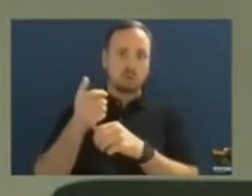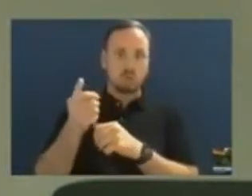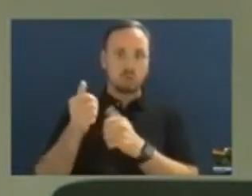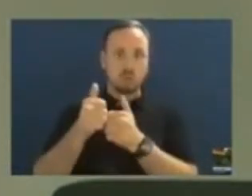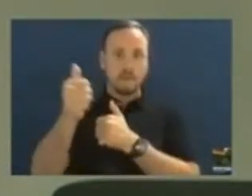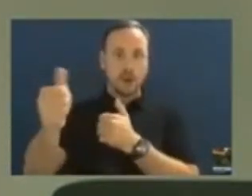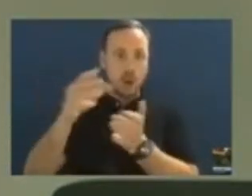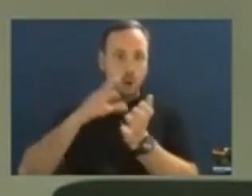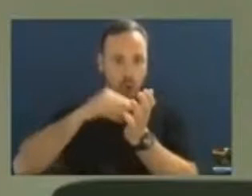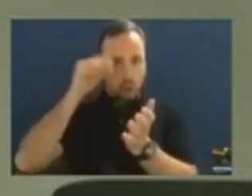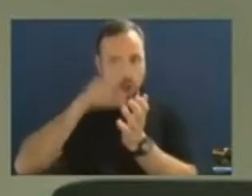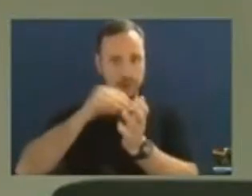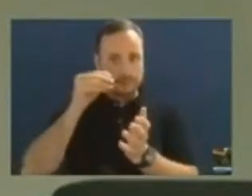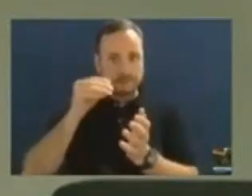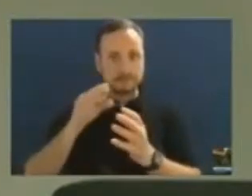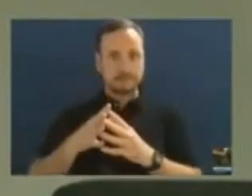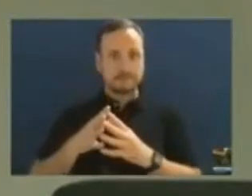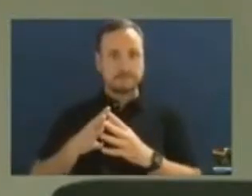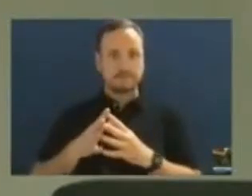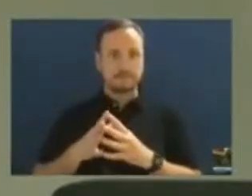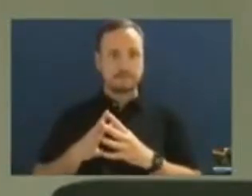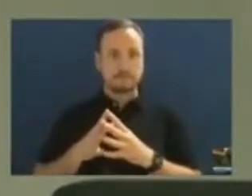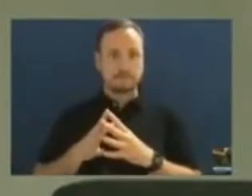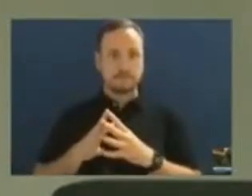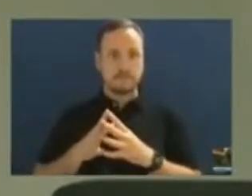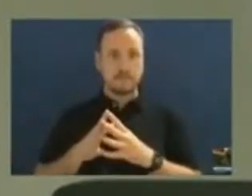ensure also that the